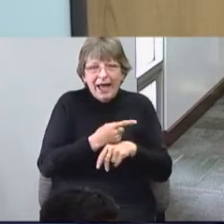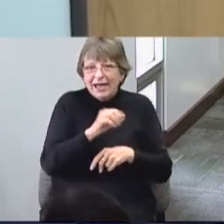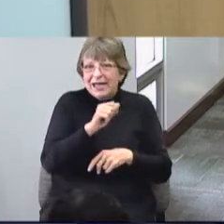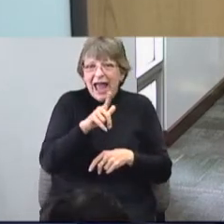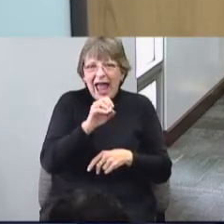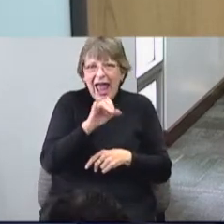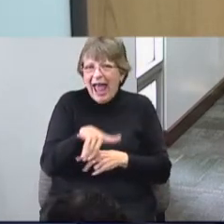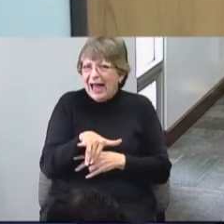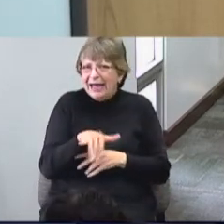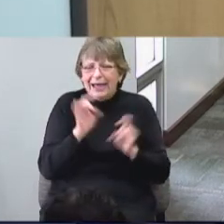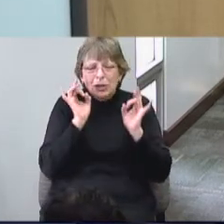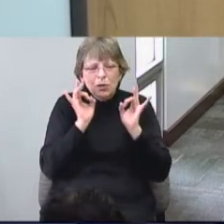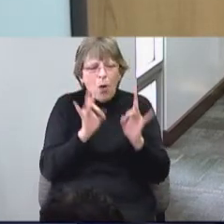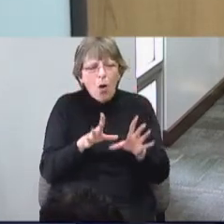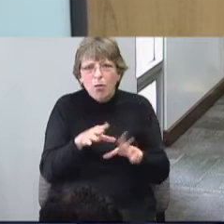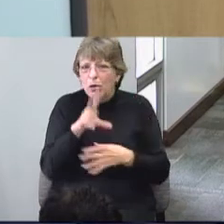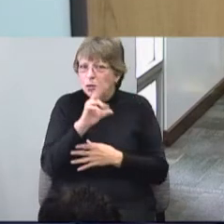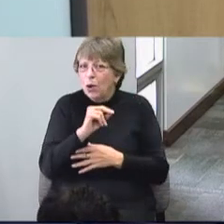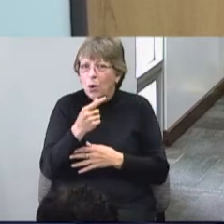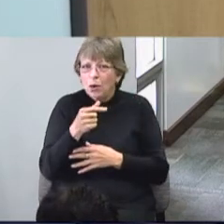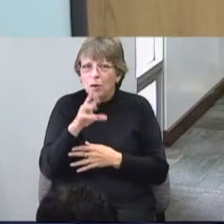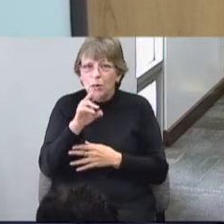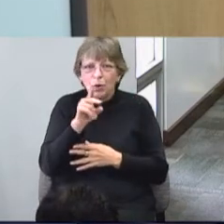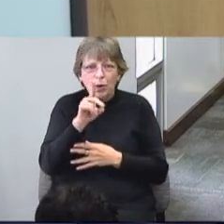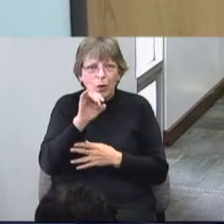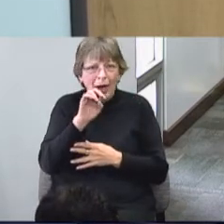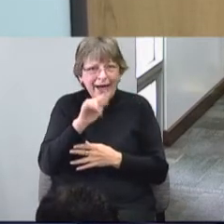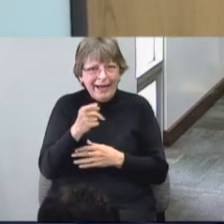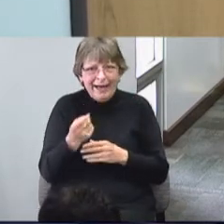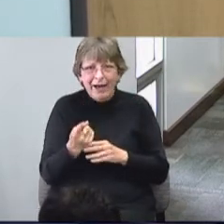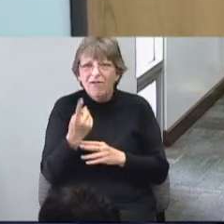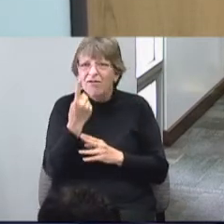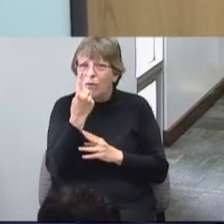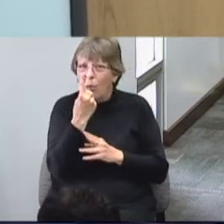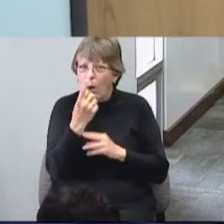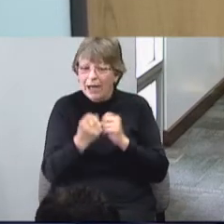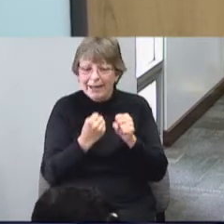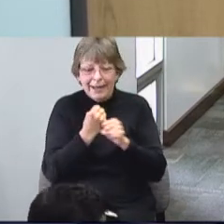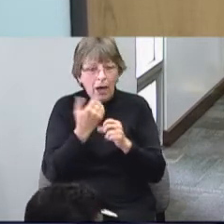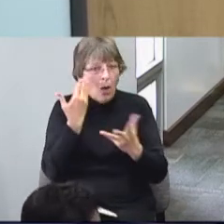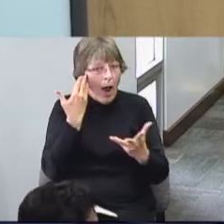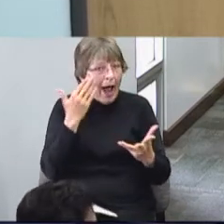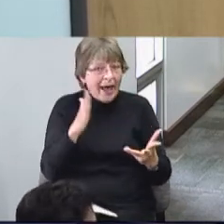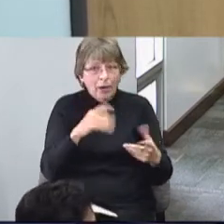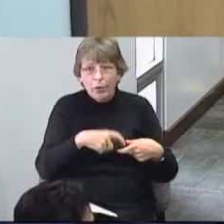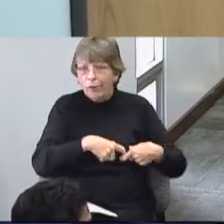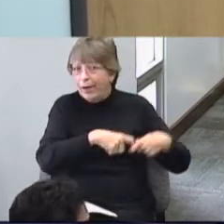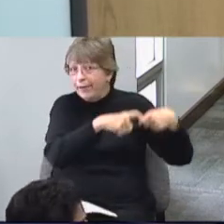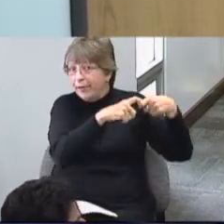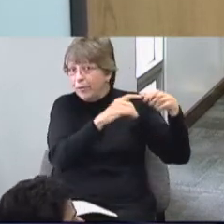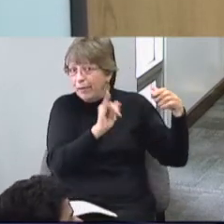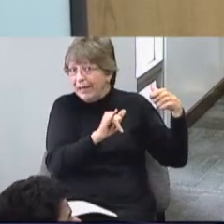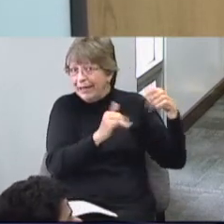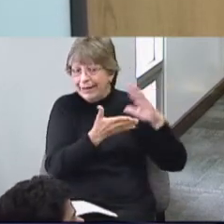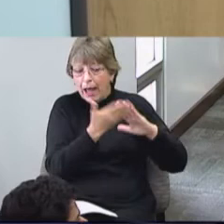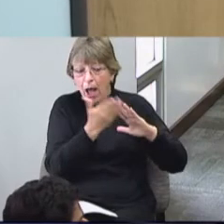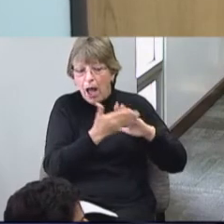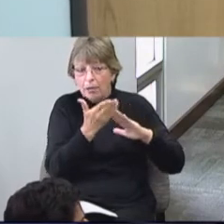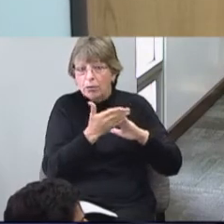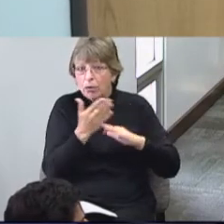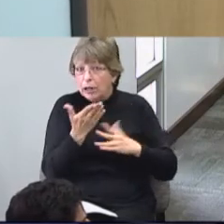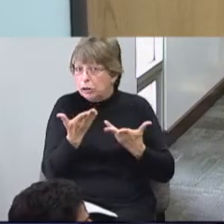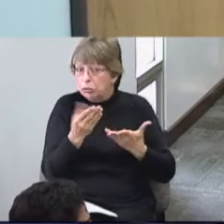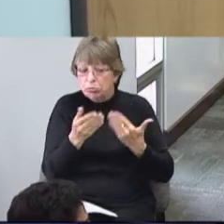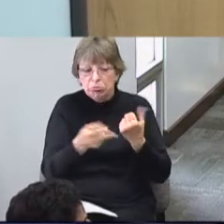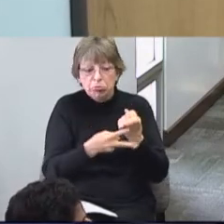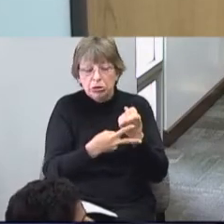hasn't been graded in over a year. I don't know if they've suspended that operation to save on budgets. I don't